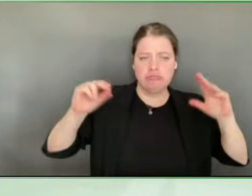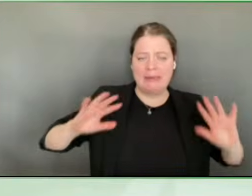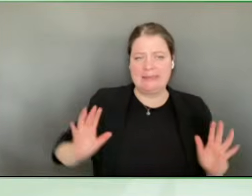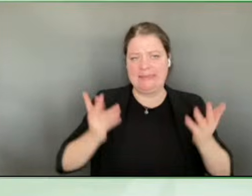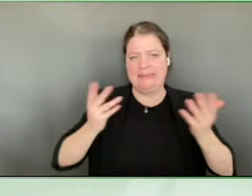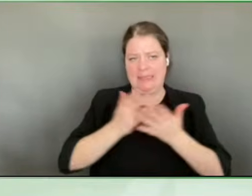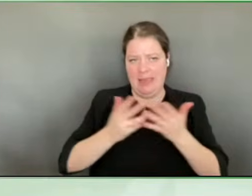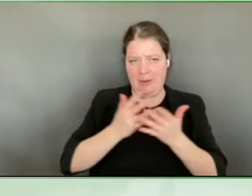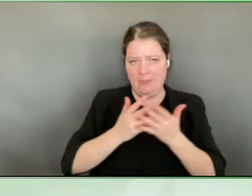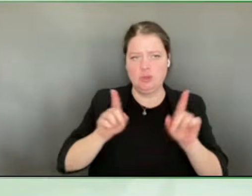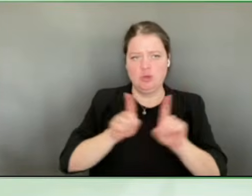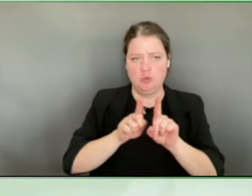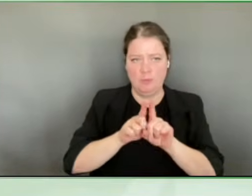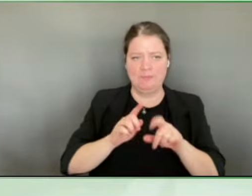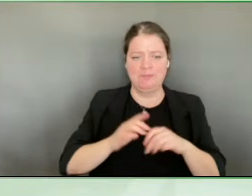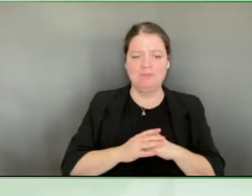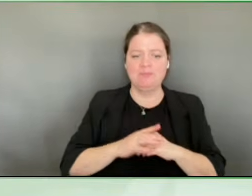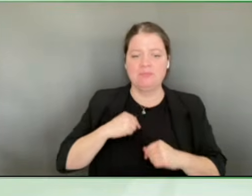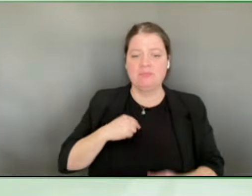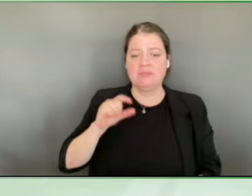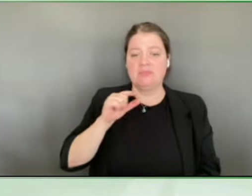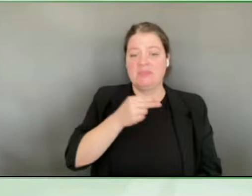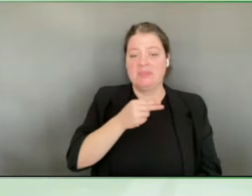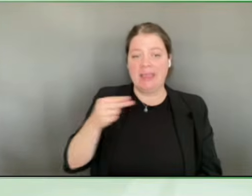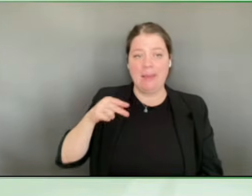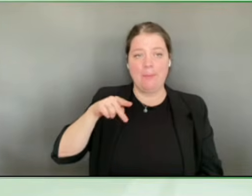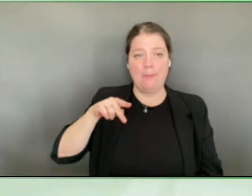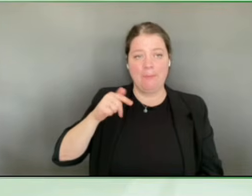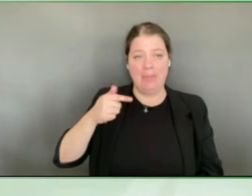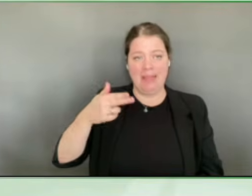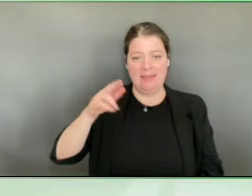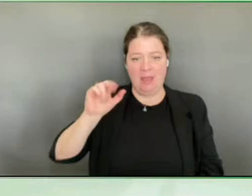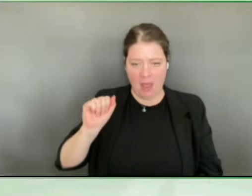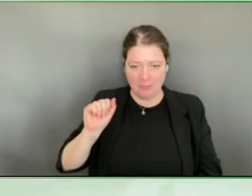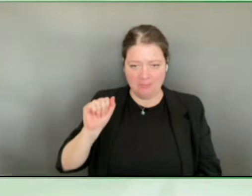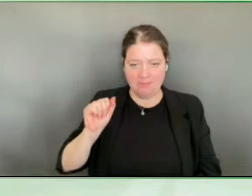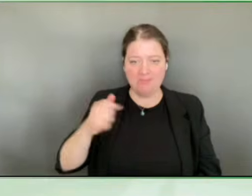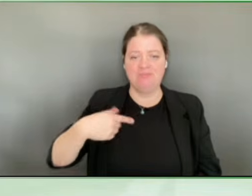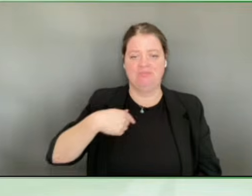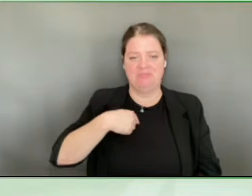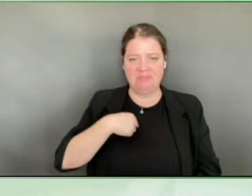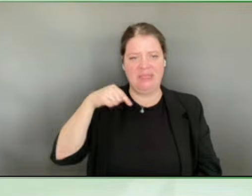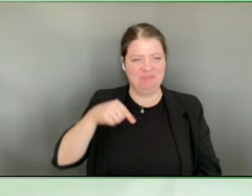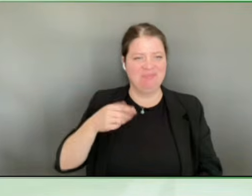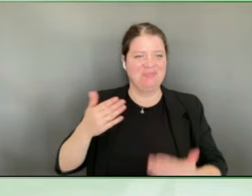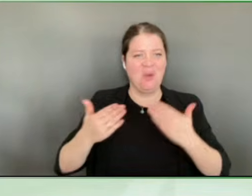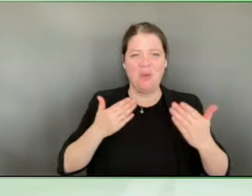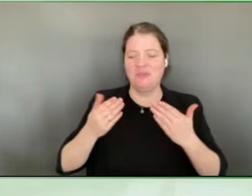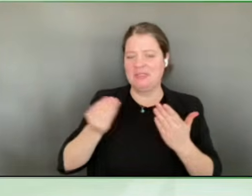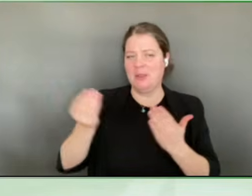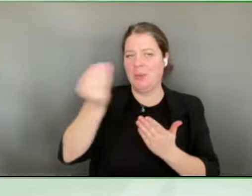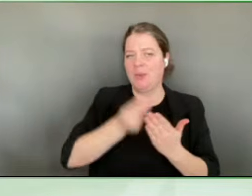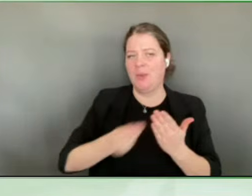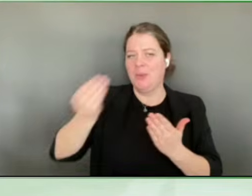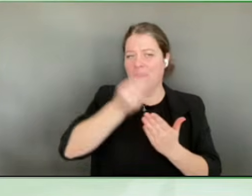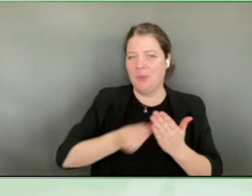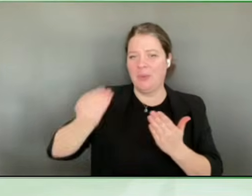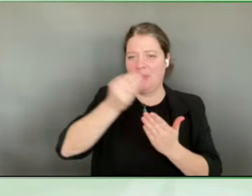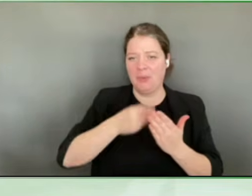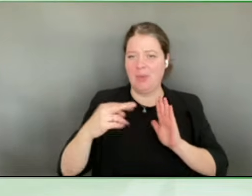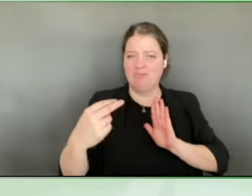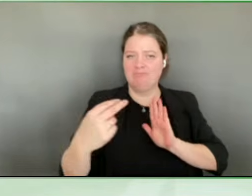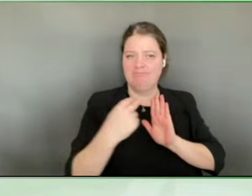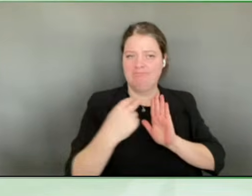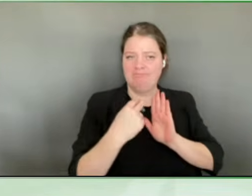Zero Project Conference, but I'm also an expert on easy language. So I have the honor to have a conversation with Richard, who will just